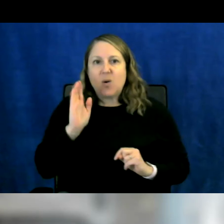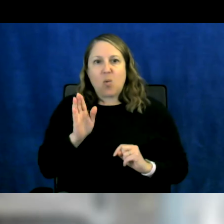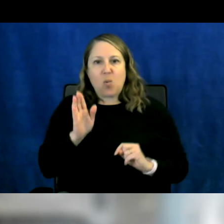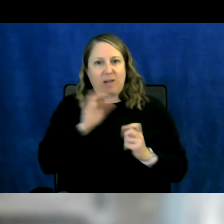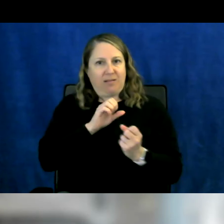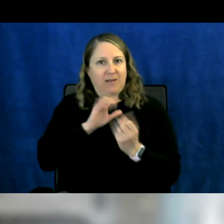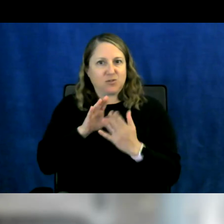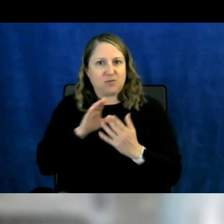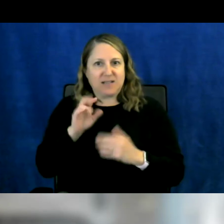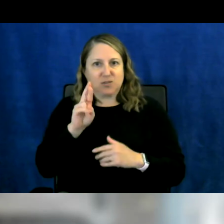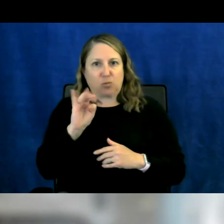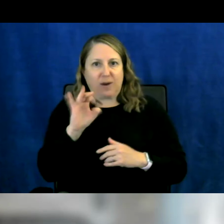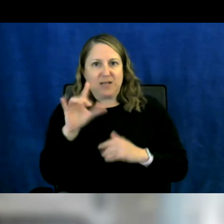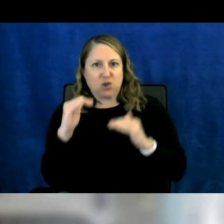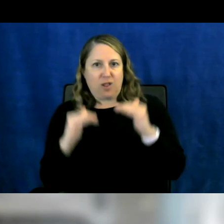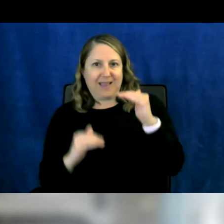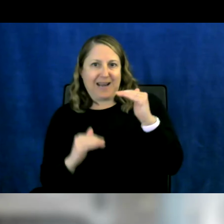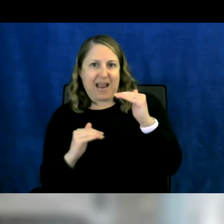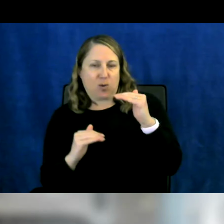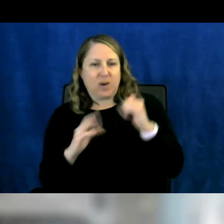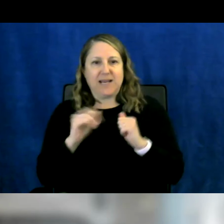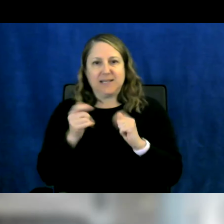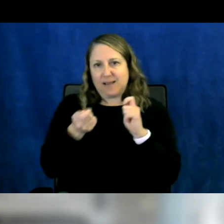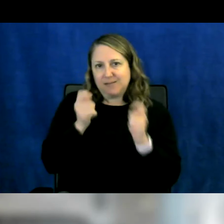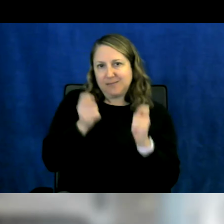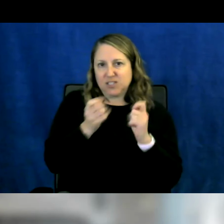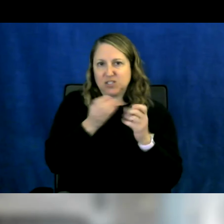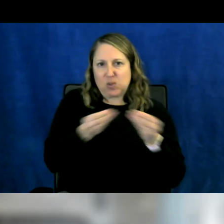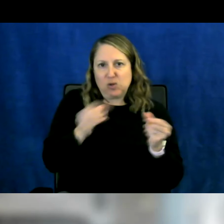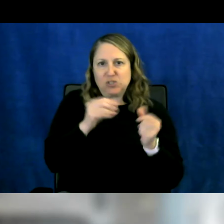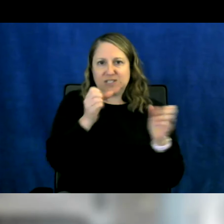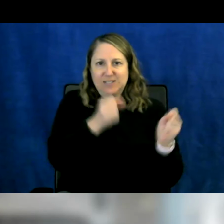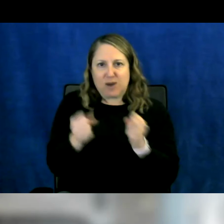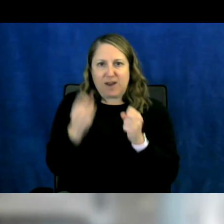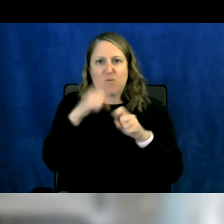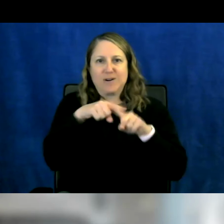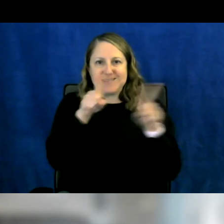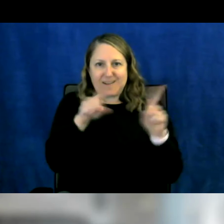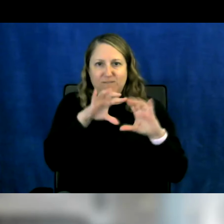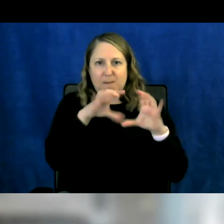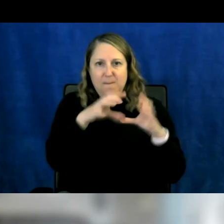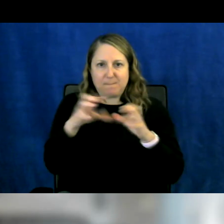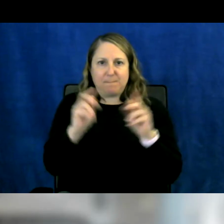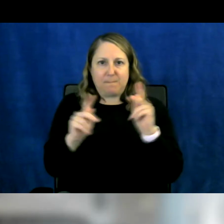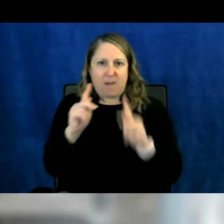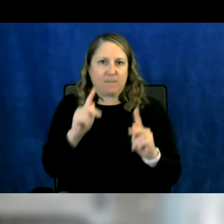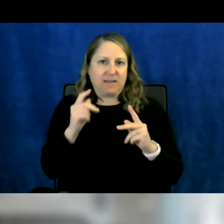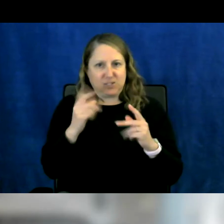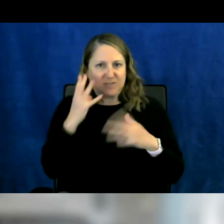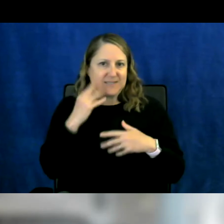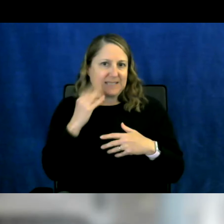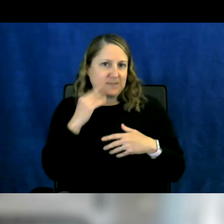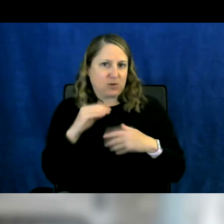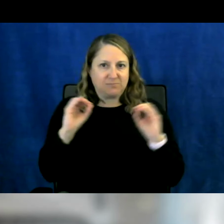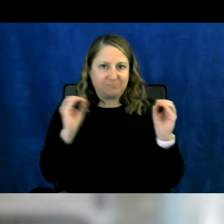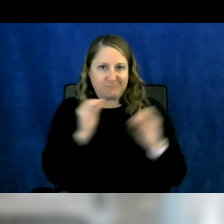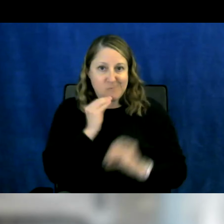with tailoring solutions and strategies for different populations of people experiencing homelessness.